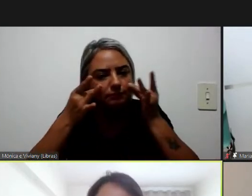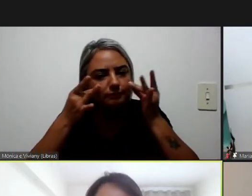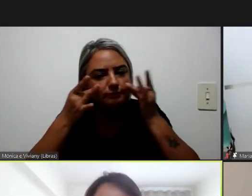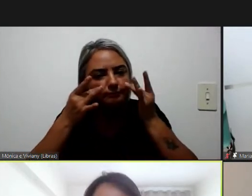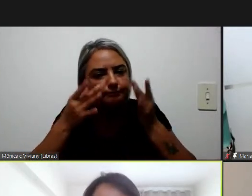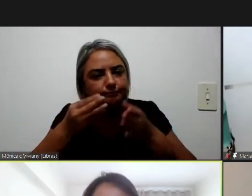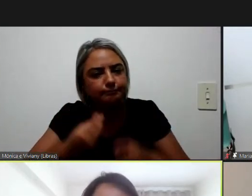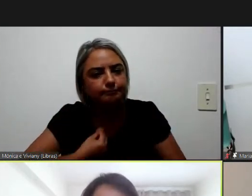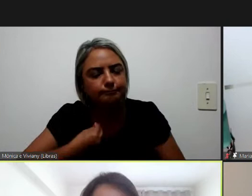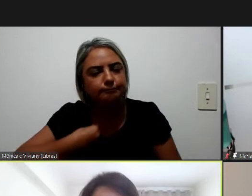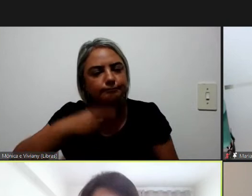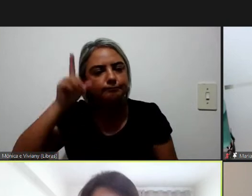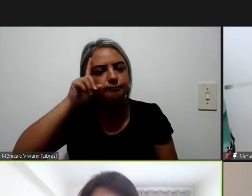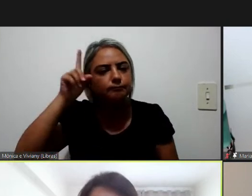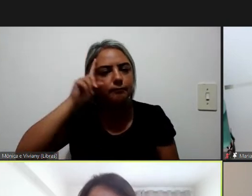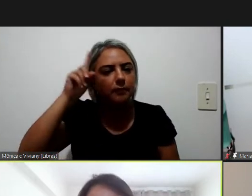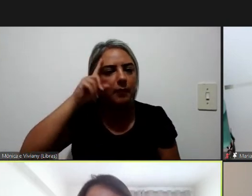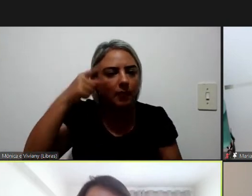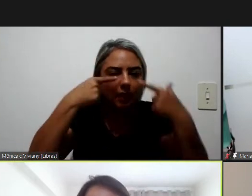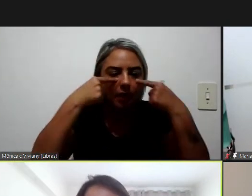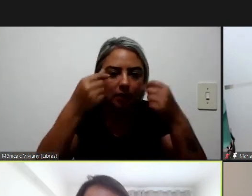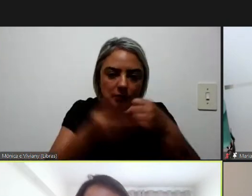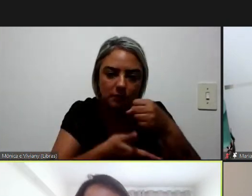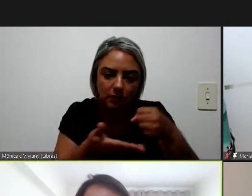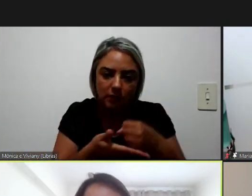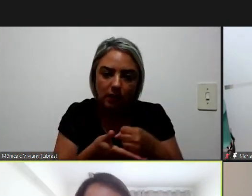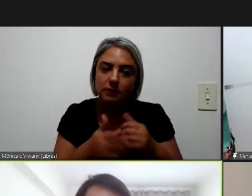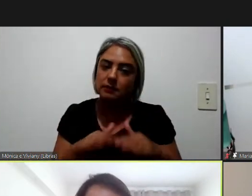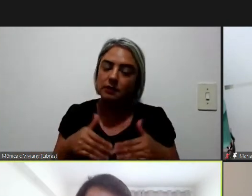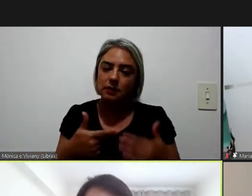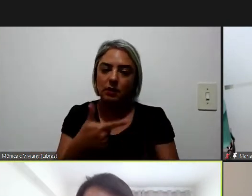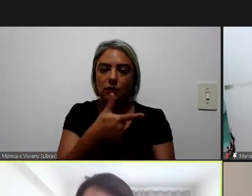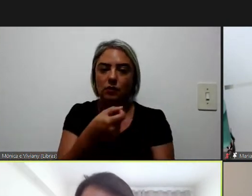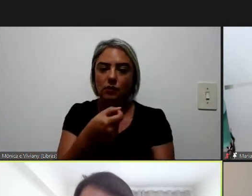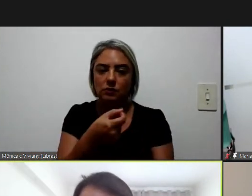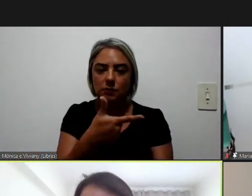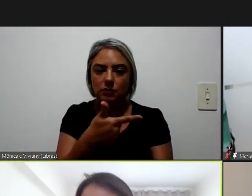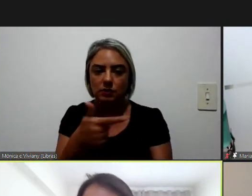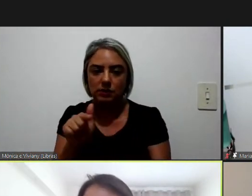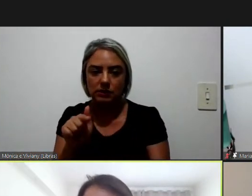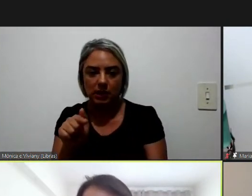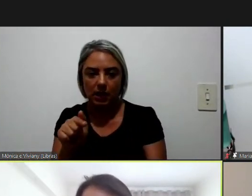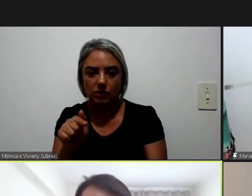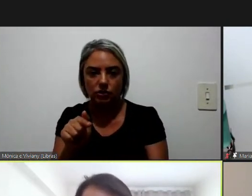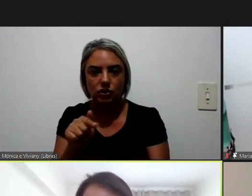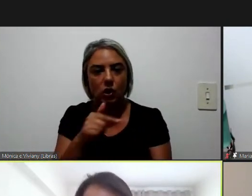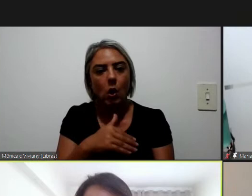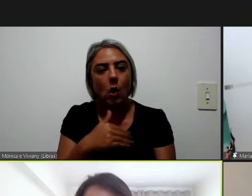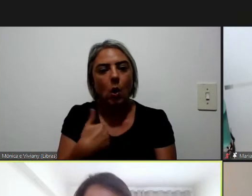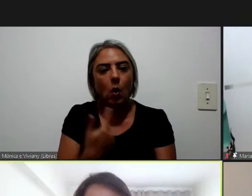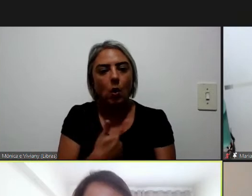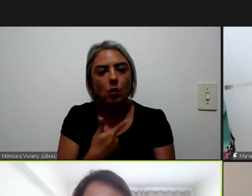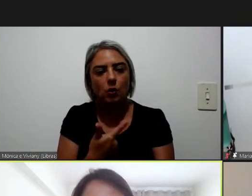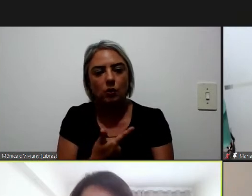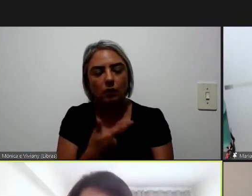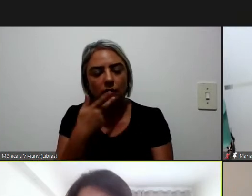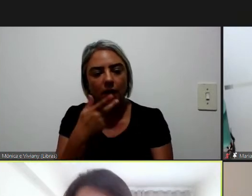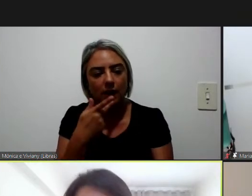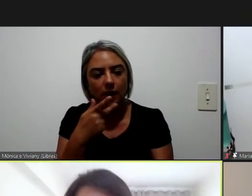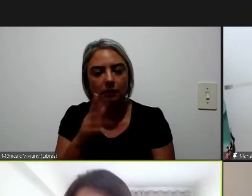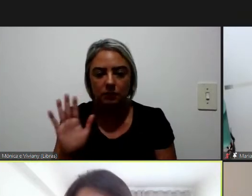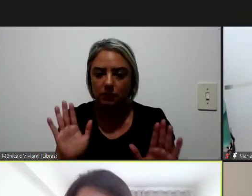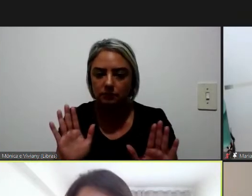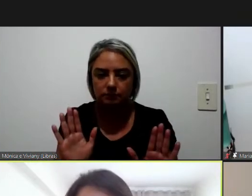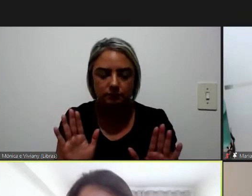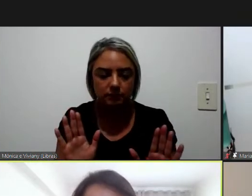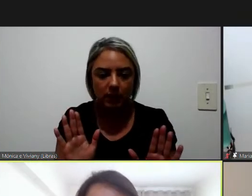more present within the daily routine of primary attention. So in 2017, when we